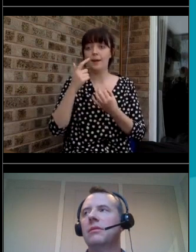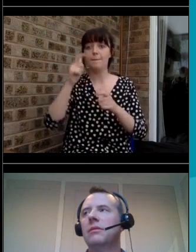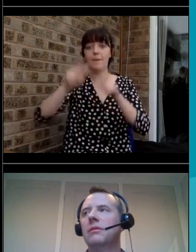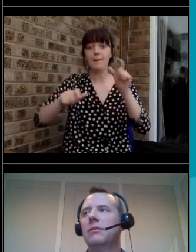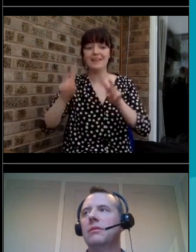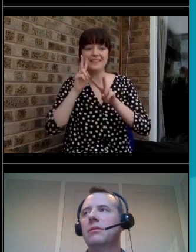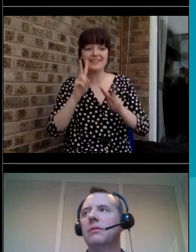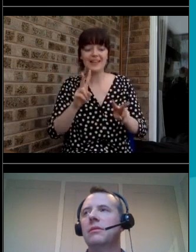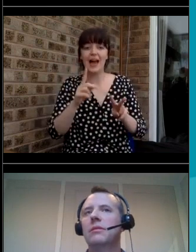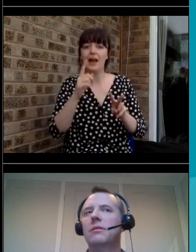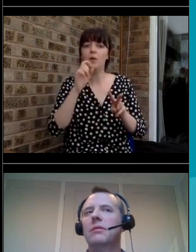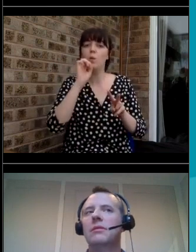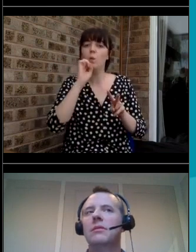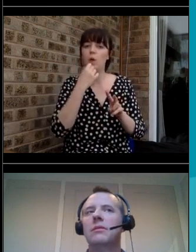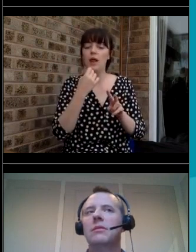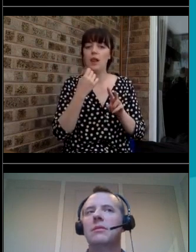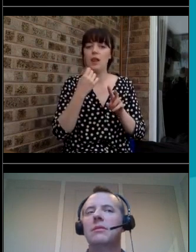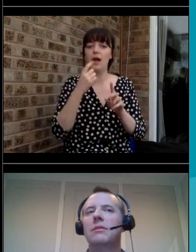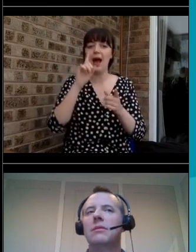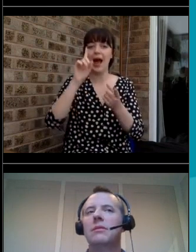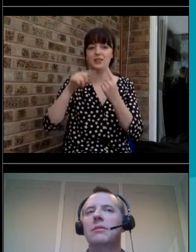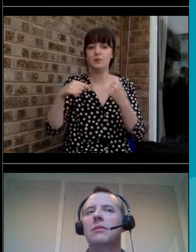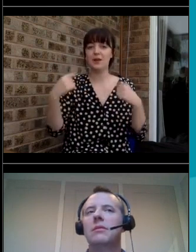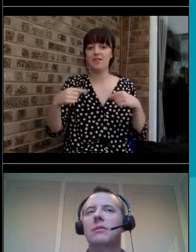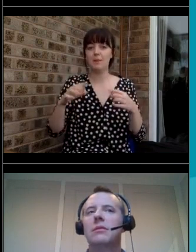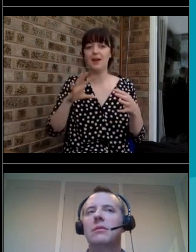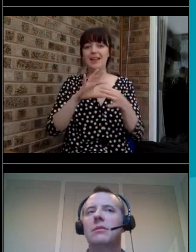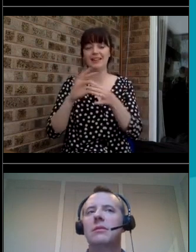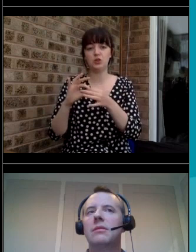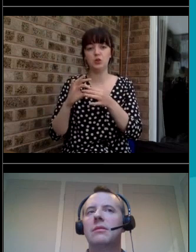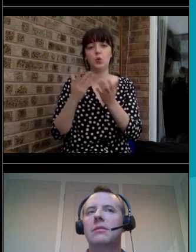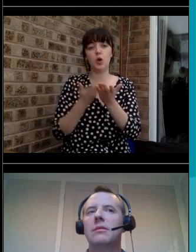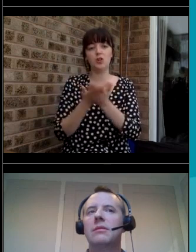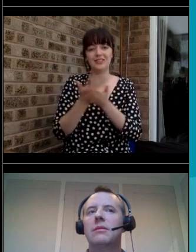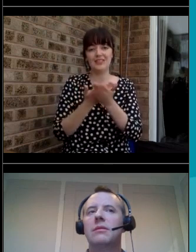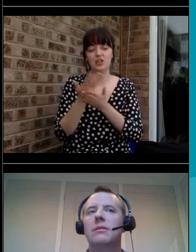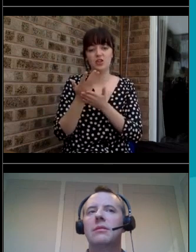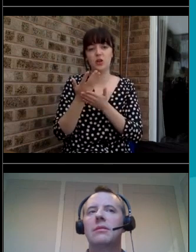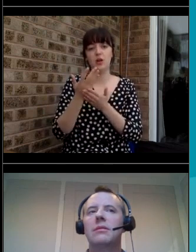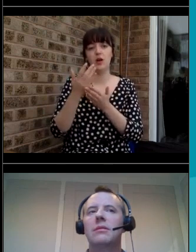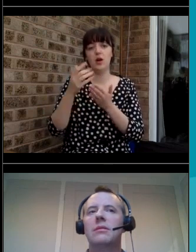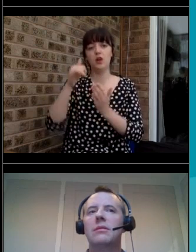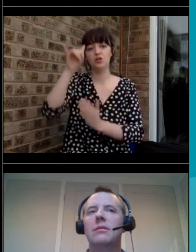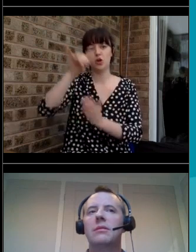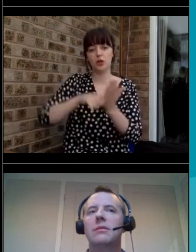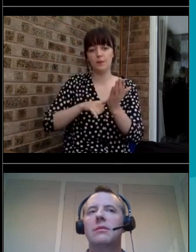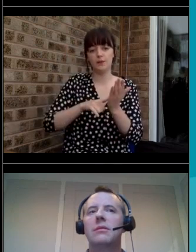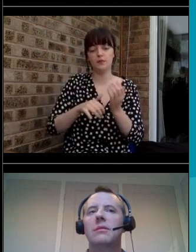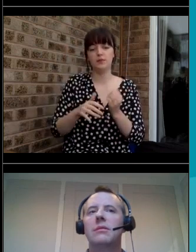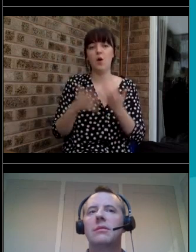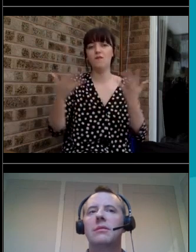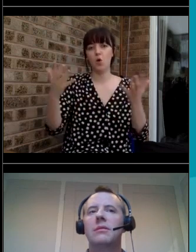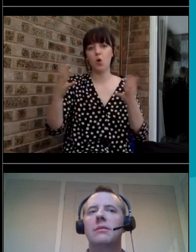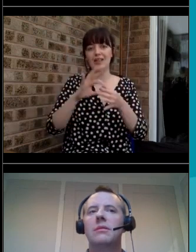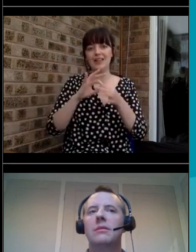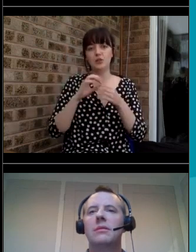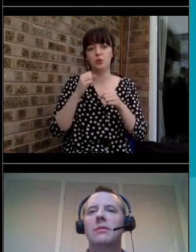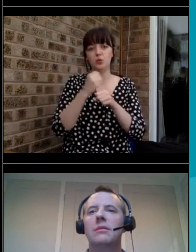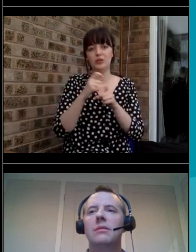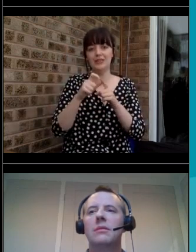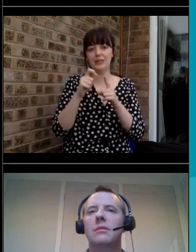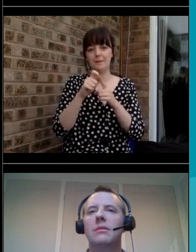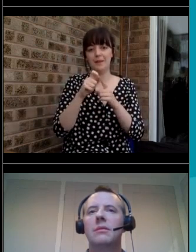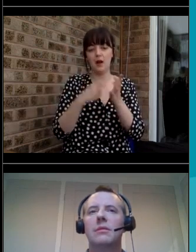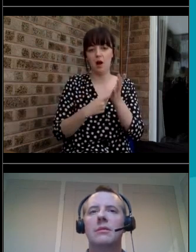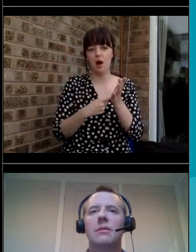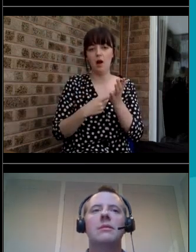part of the online consultation document, notwithstanding the GDPR sensitivities of specific homeowners' questions? I think I can